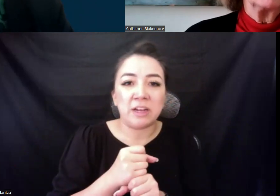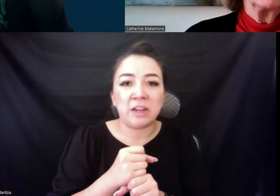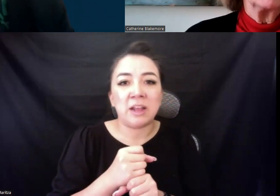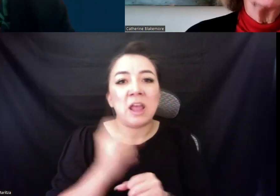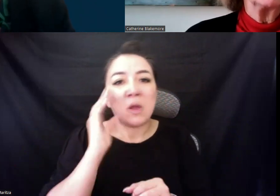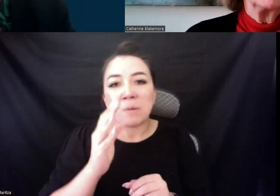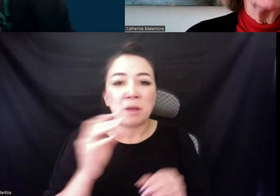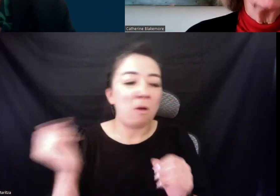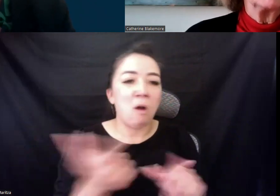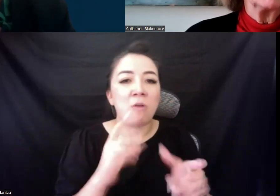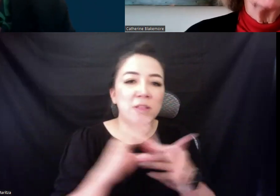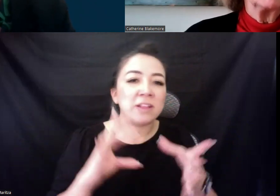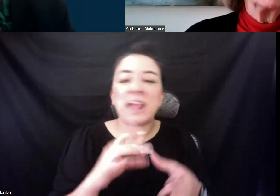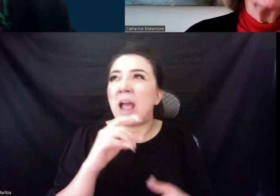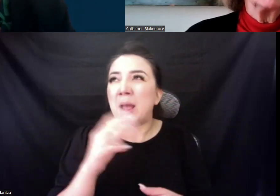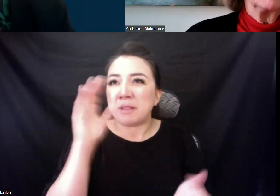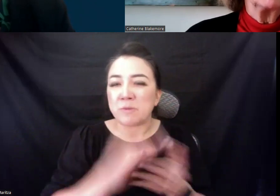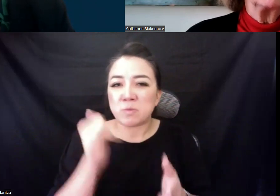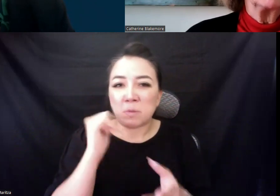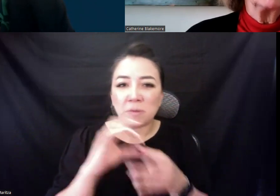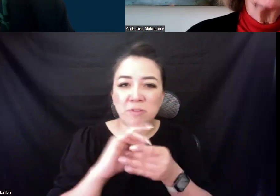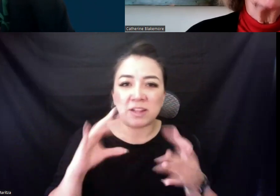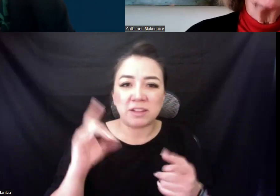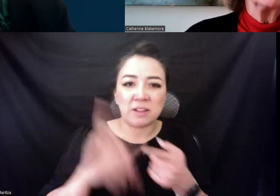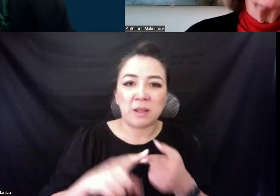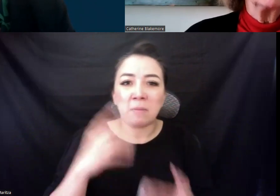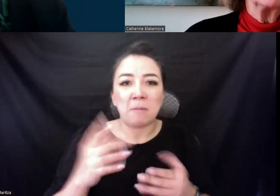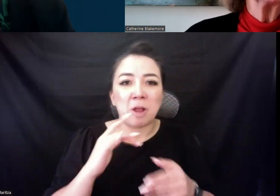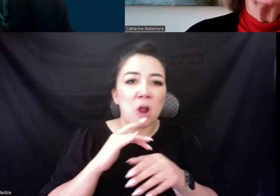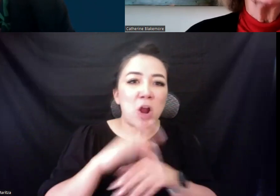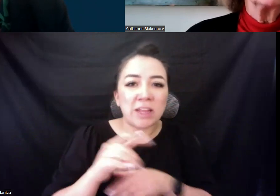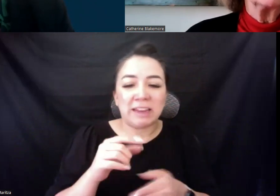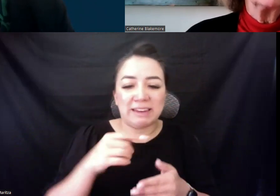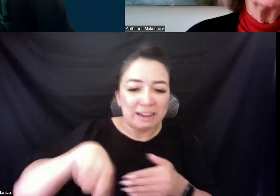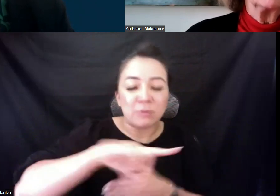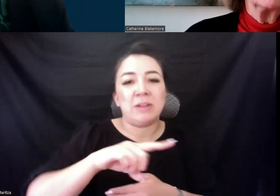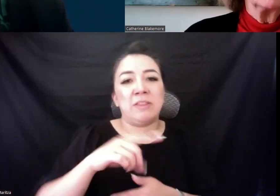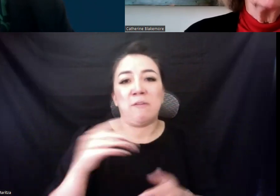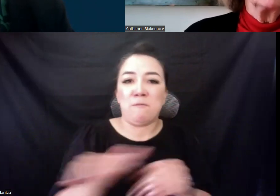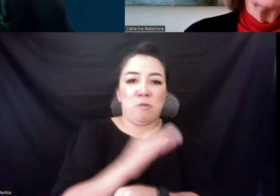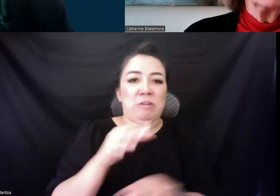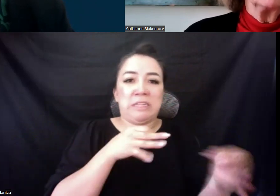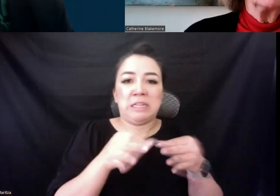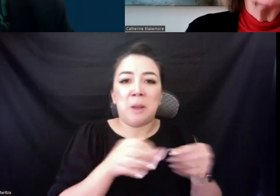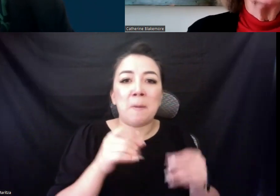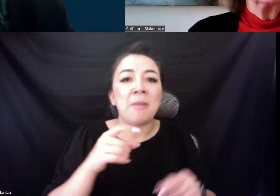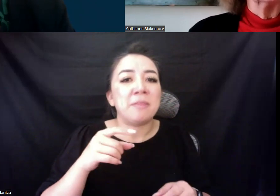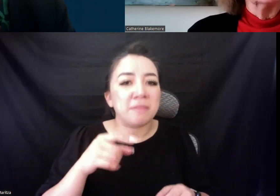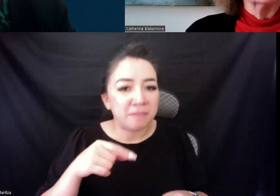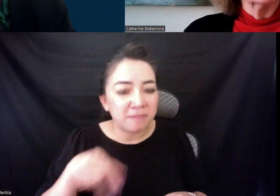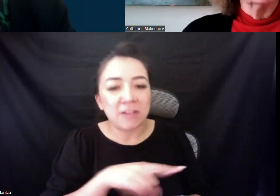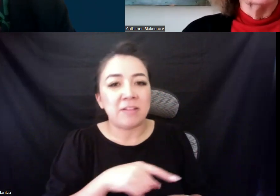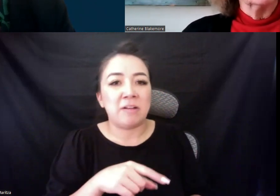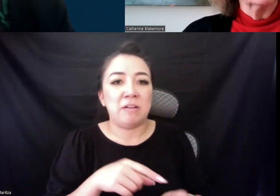all be released. I believe it won't be released until probably early next week, the full detail. But these are